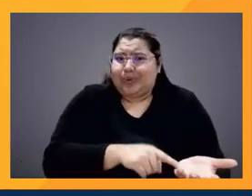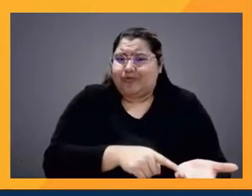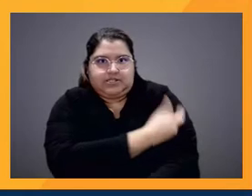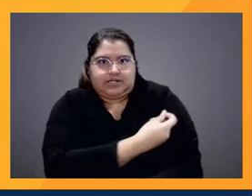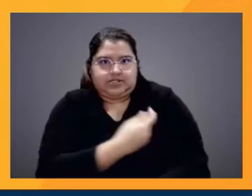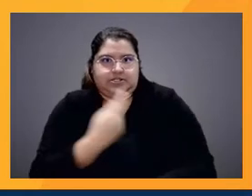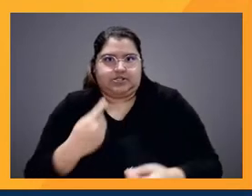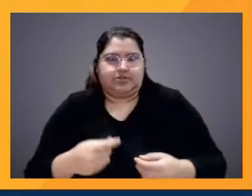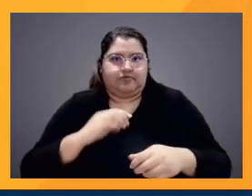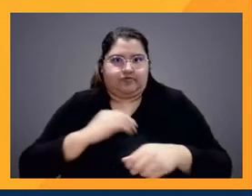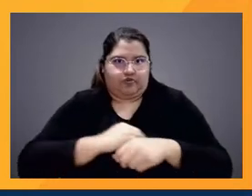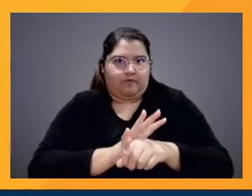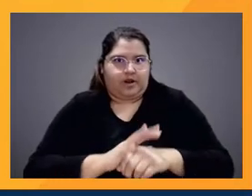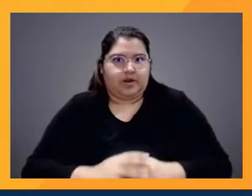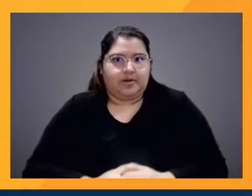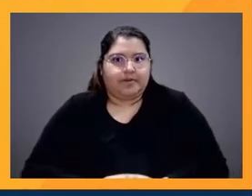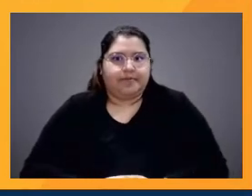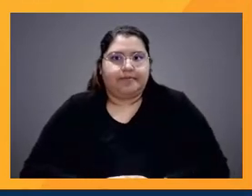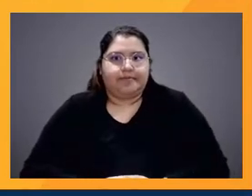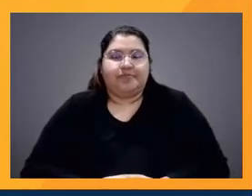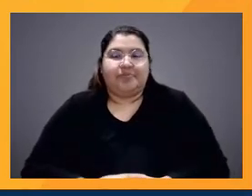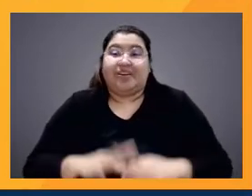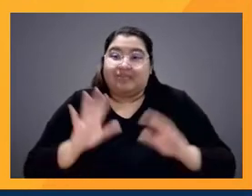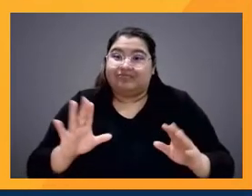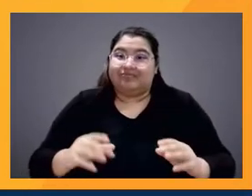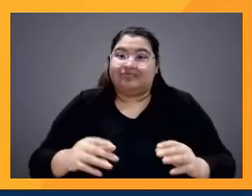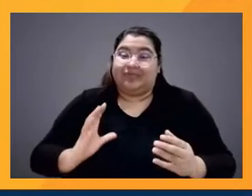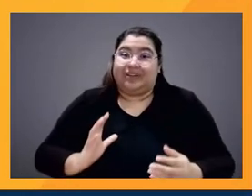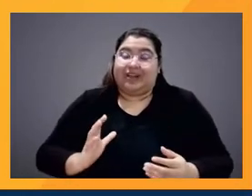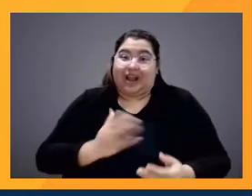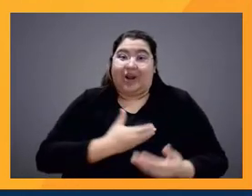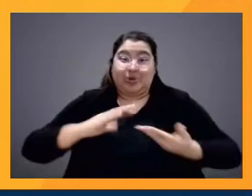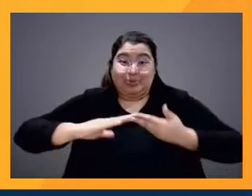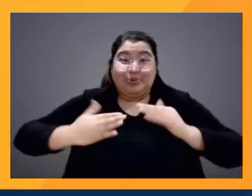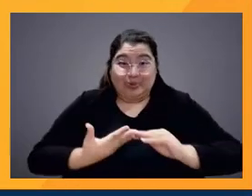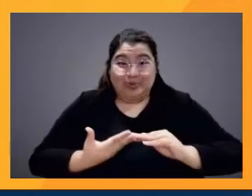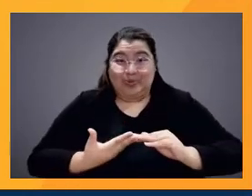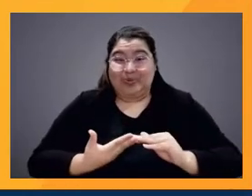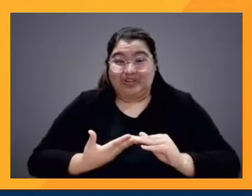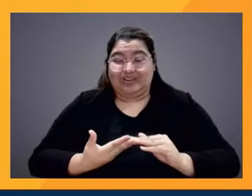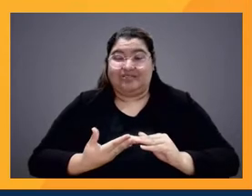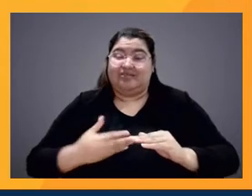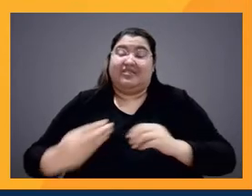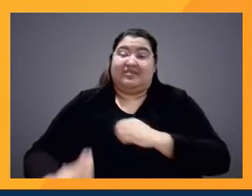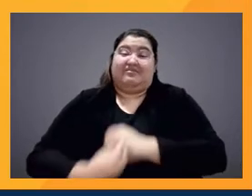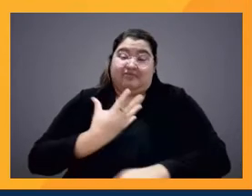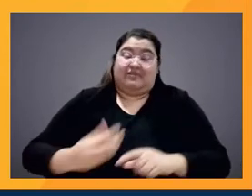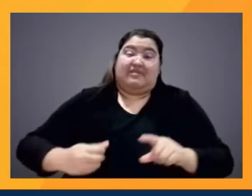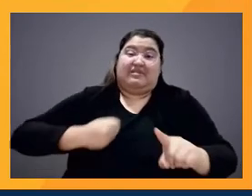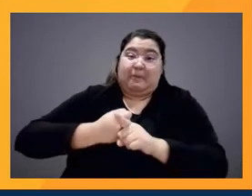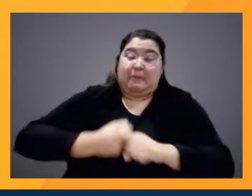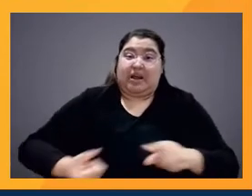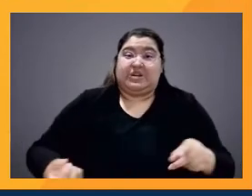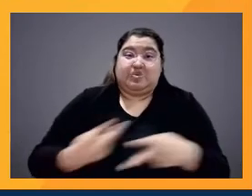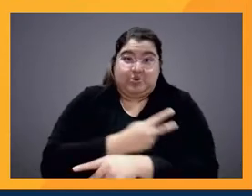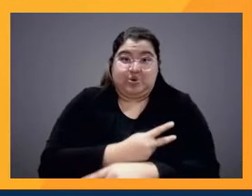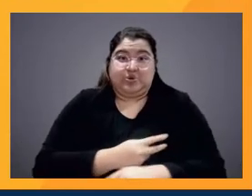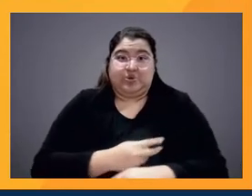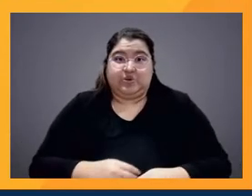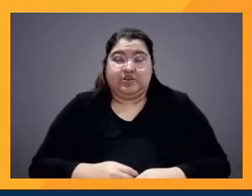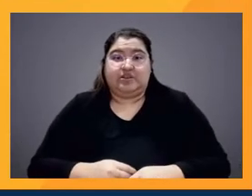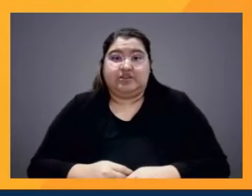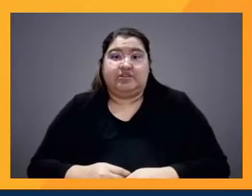businesses during that whole time. I think that right now, as we're focused on continuing to get billions of dollars of relief